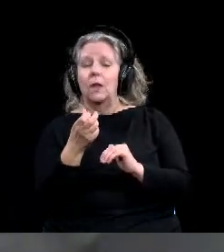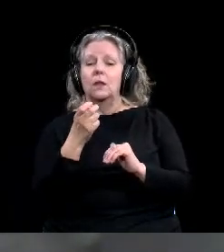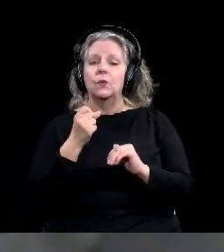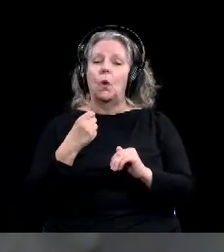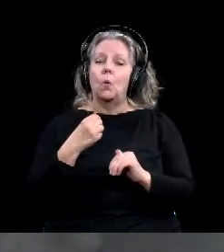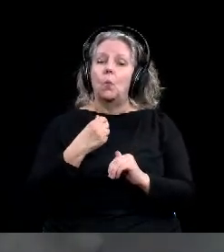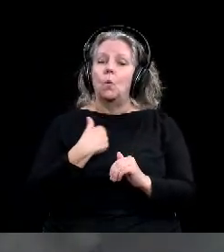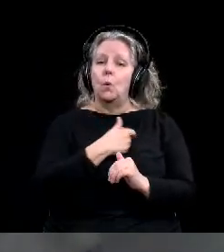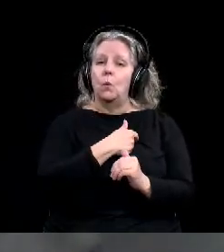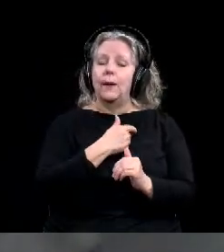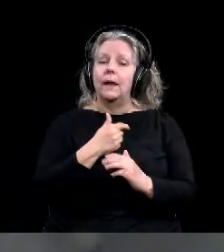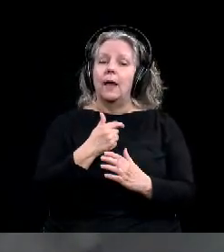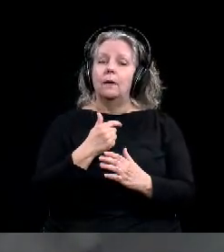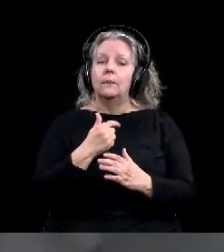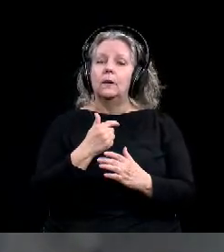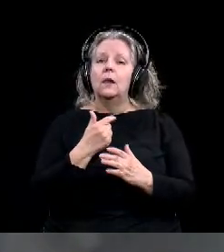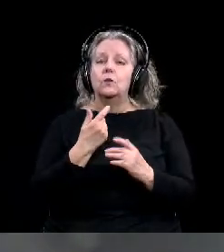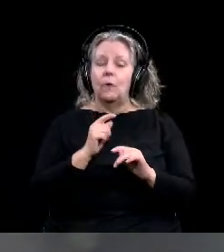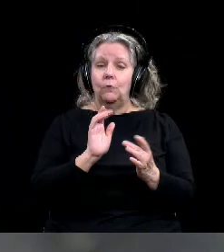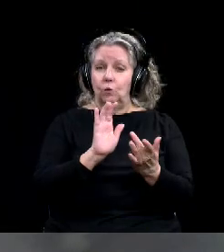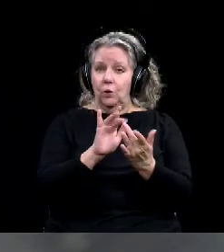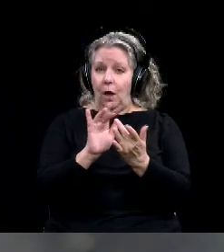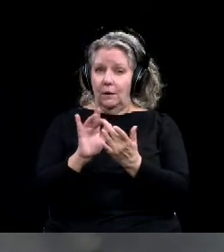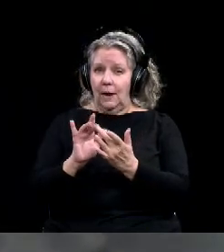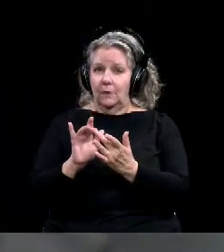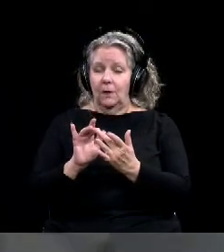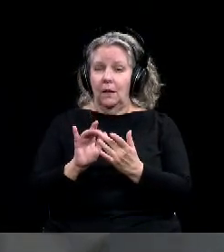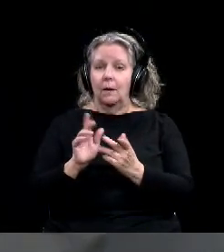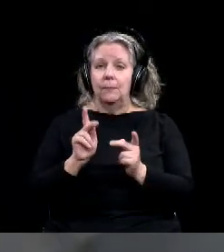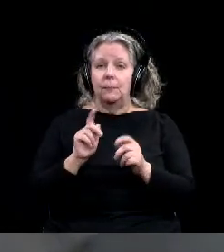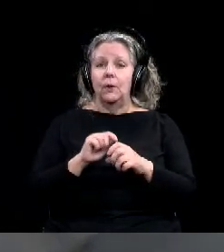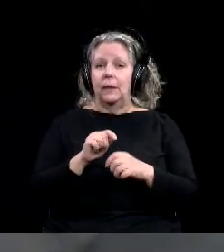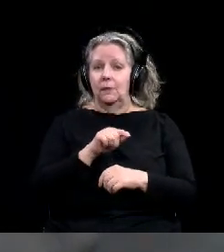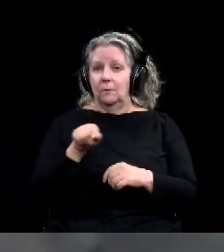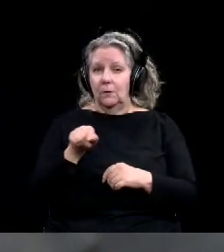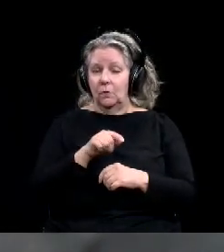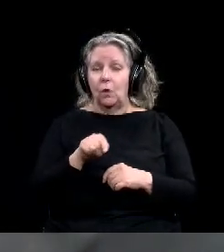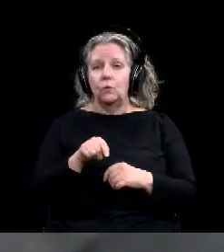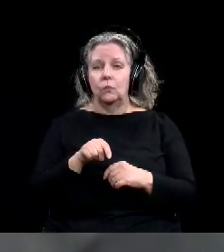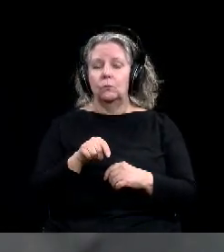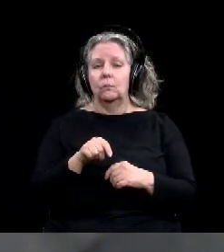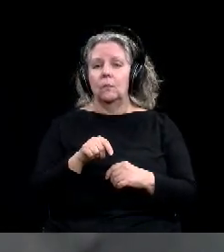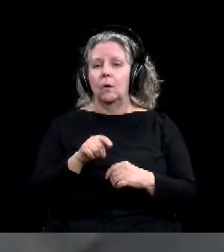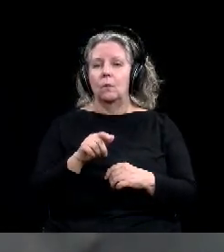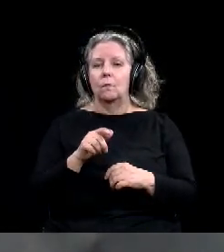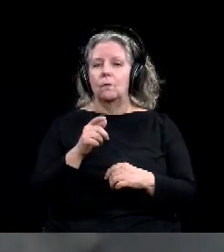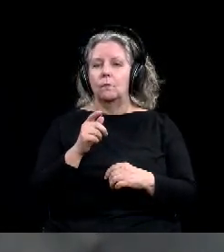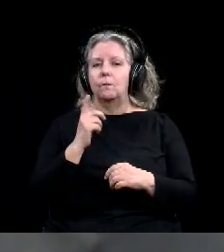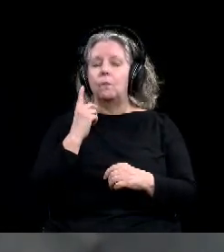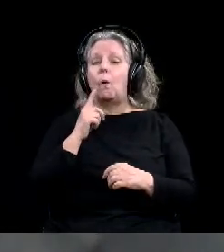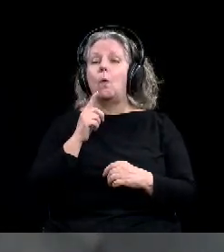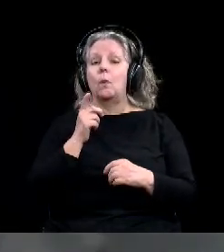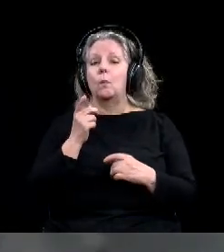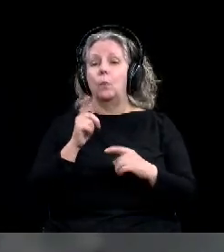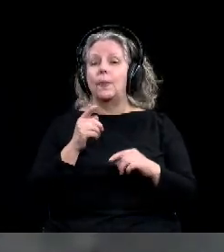vaccinated when the vaccines are available. In the meantime, we do encourage that